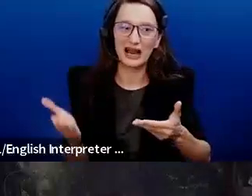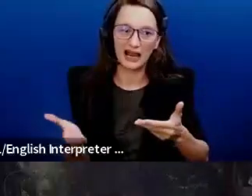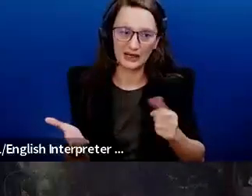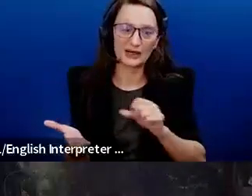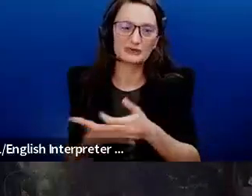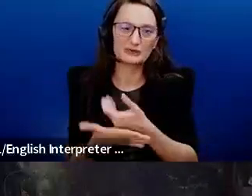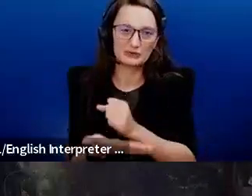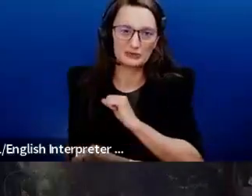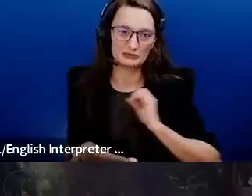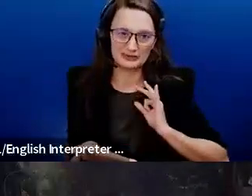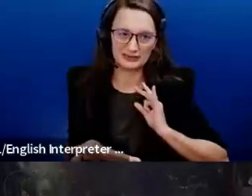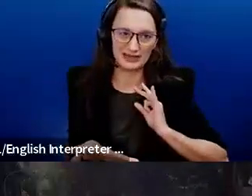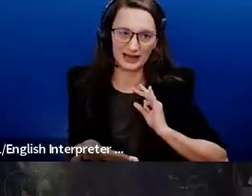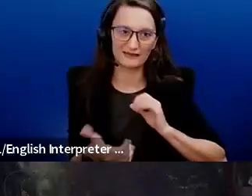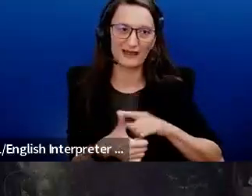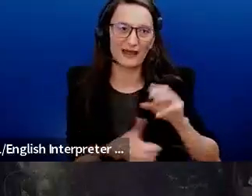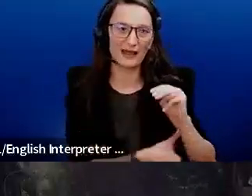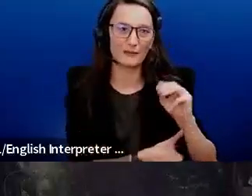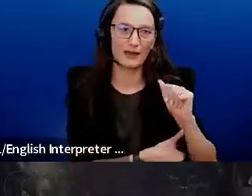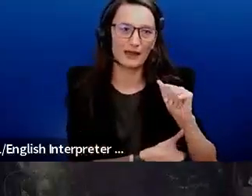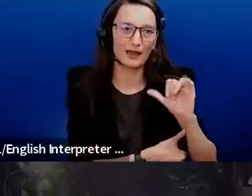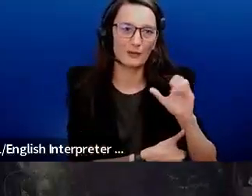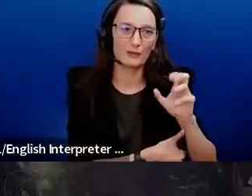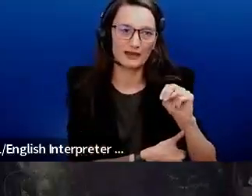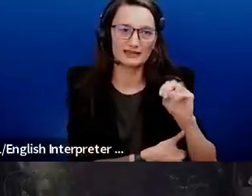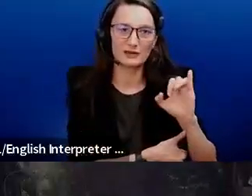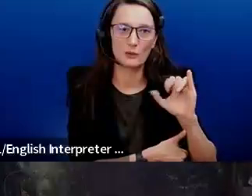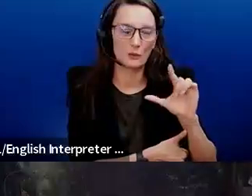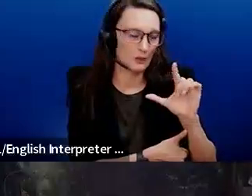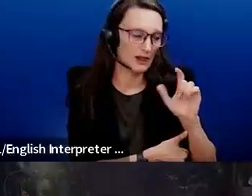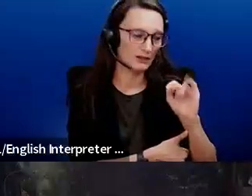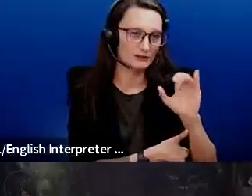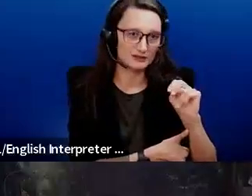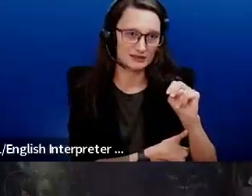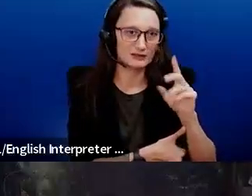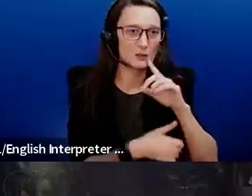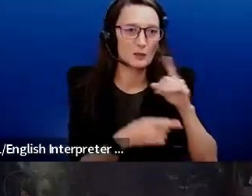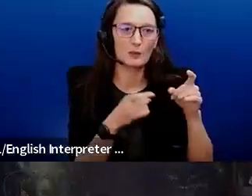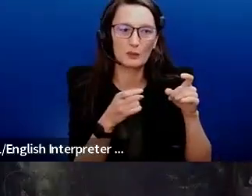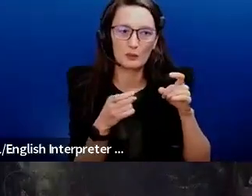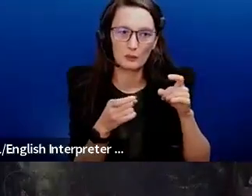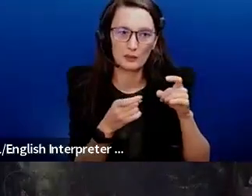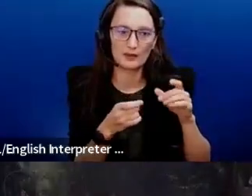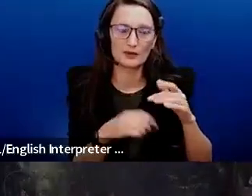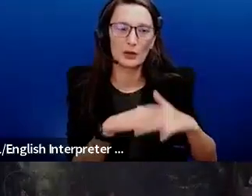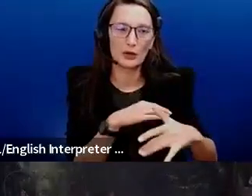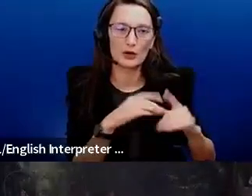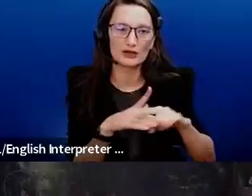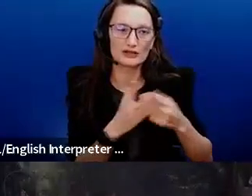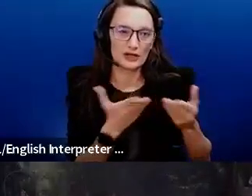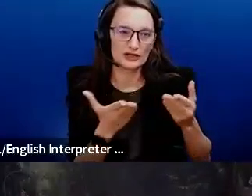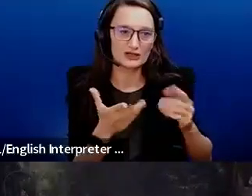staff. Mason Yelton is going to handle early start services, and